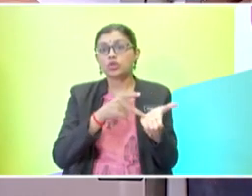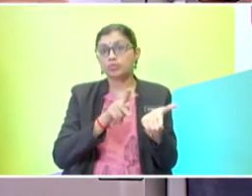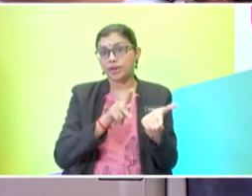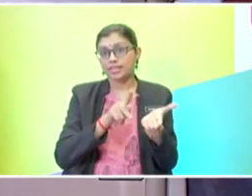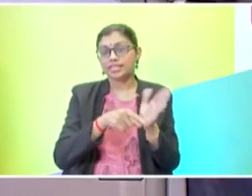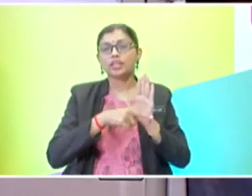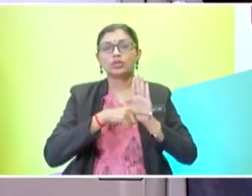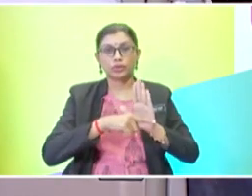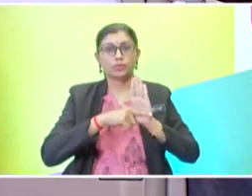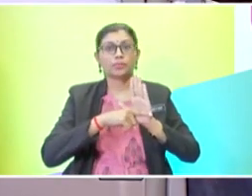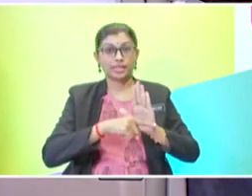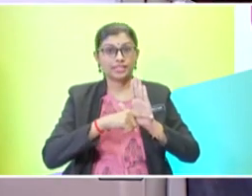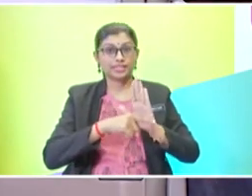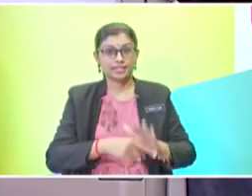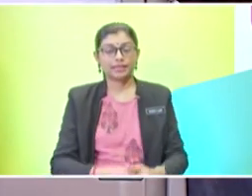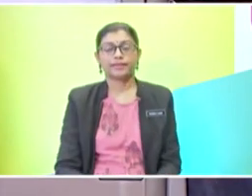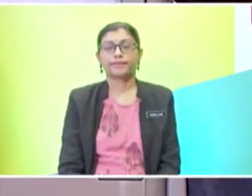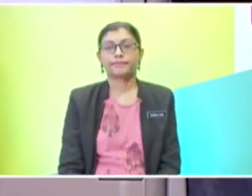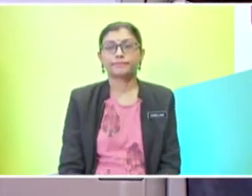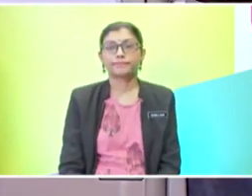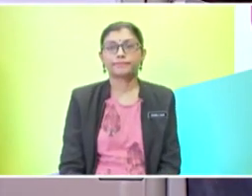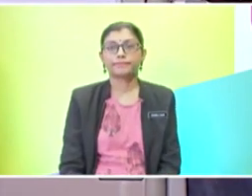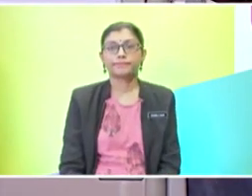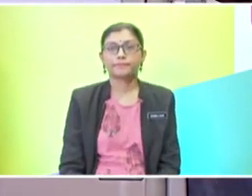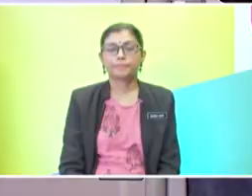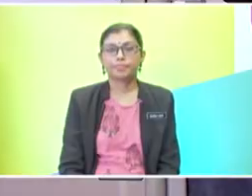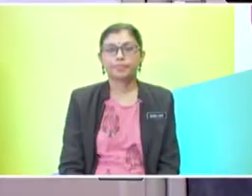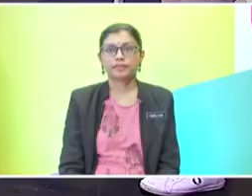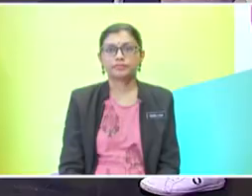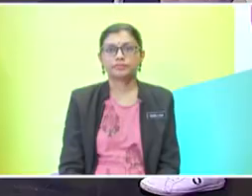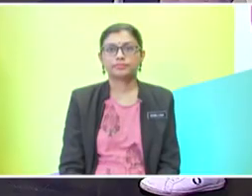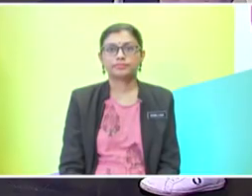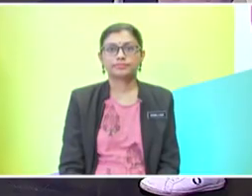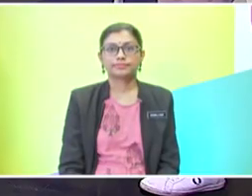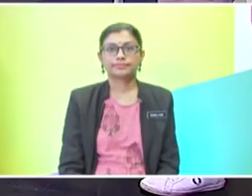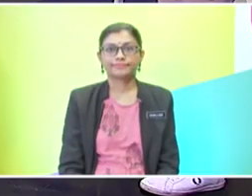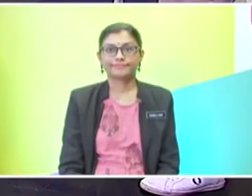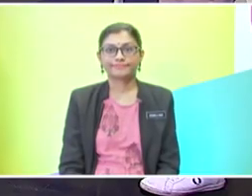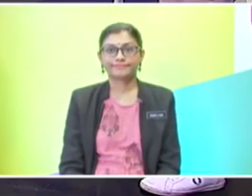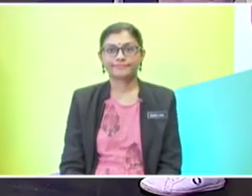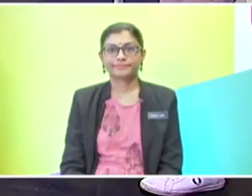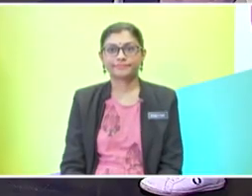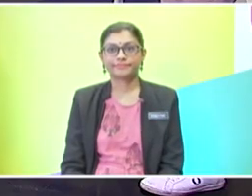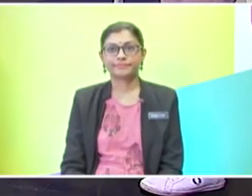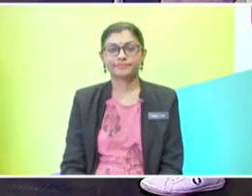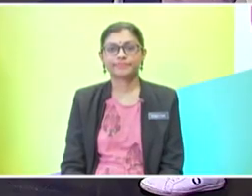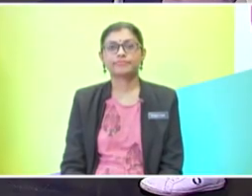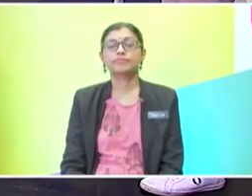minus loss. Let me calculate this. And the price or the answer is